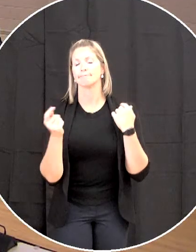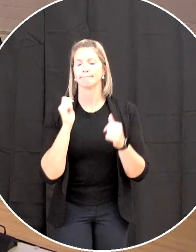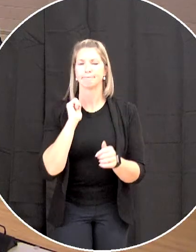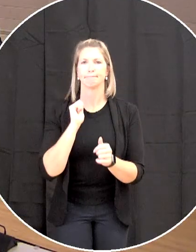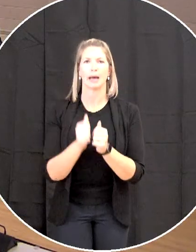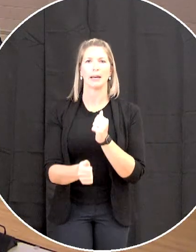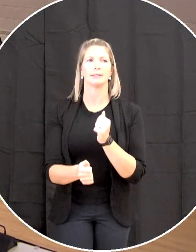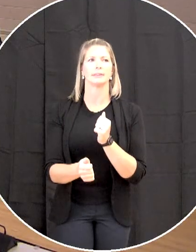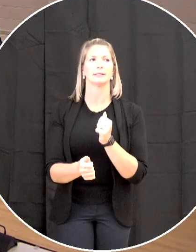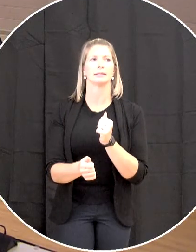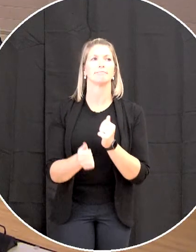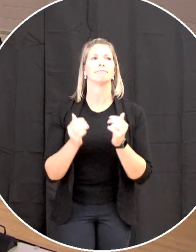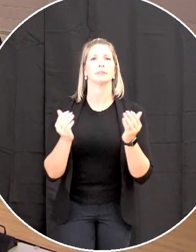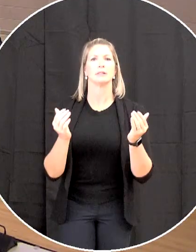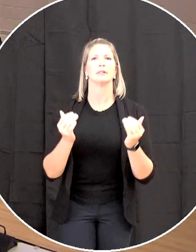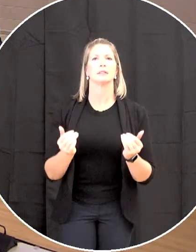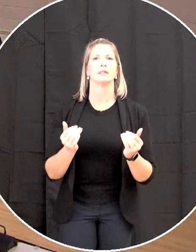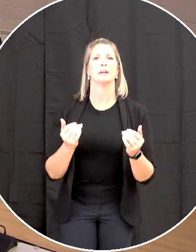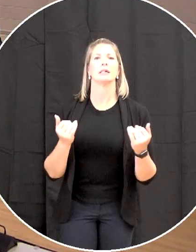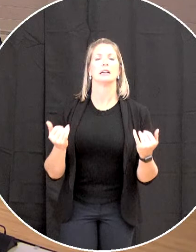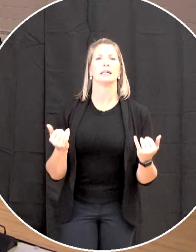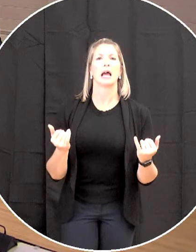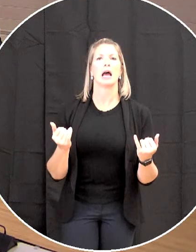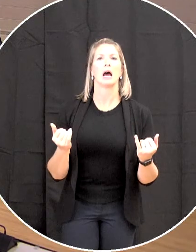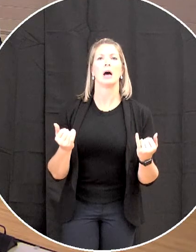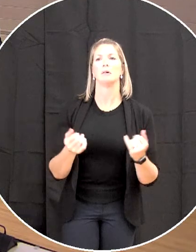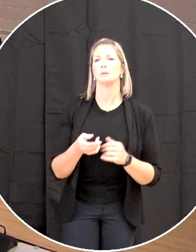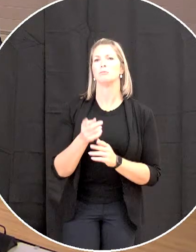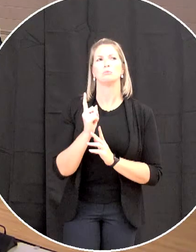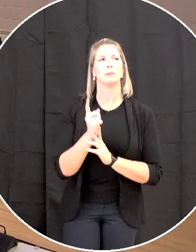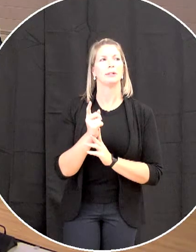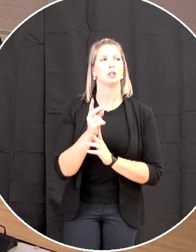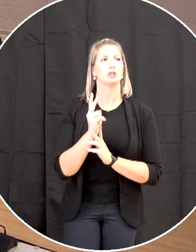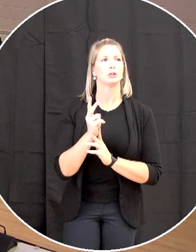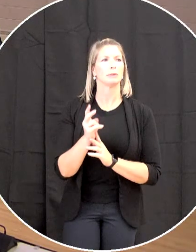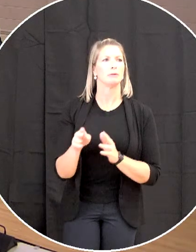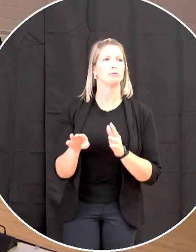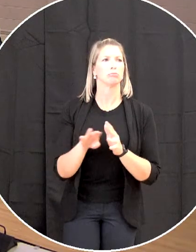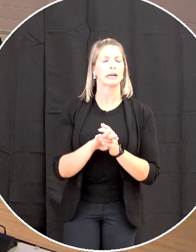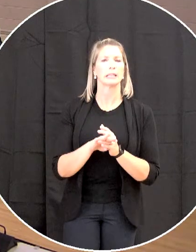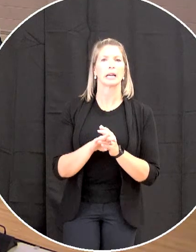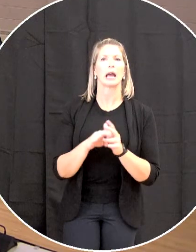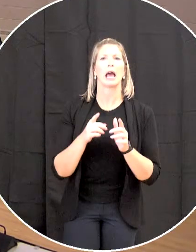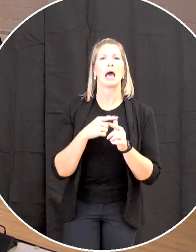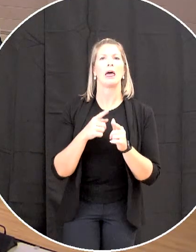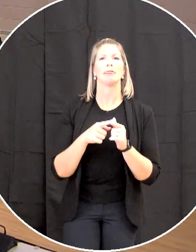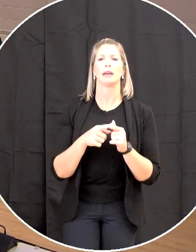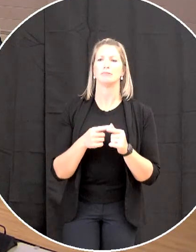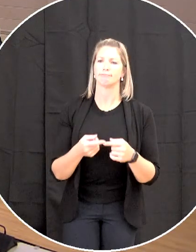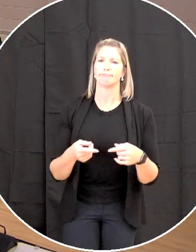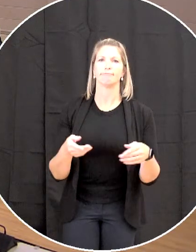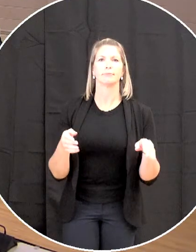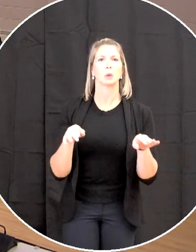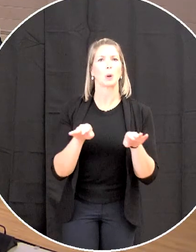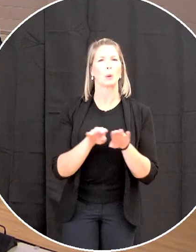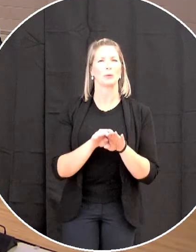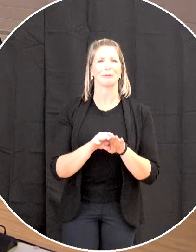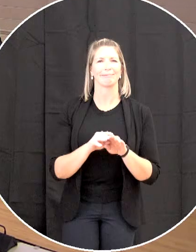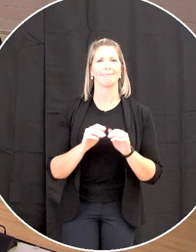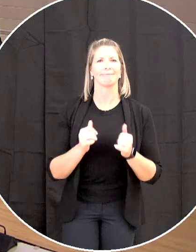carries. So we'll take a second or two now to allow the room to get organized for the closed session. Thank you.